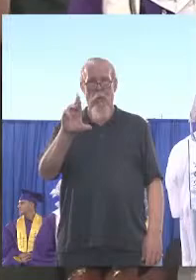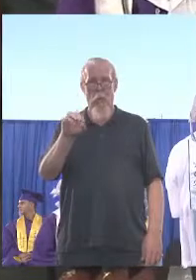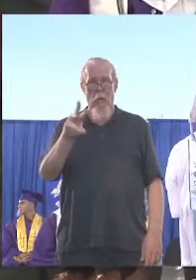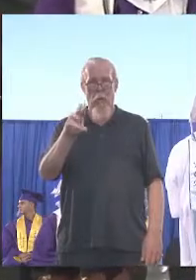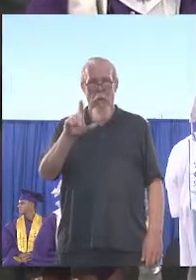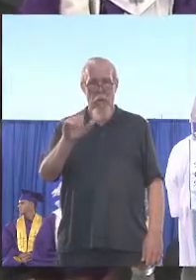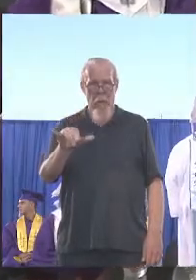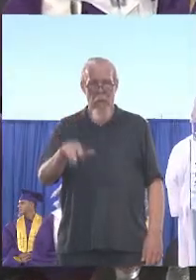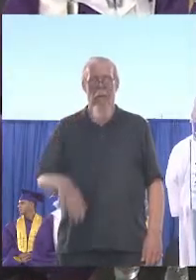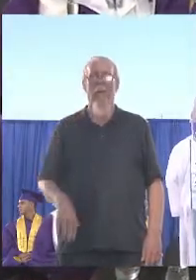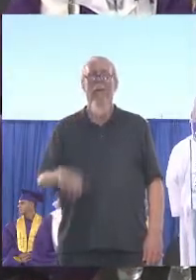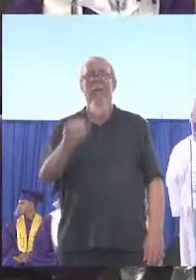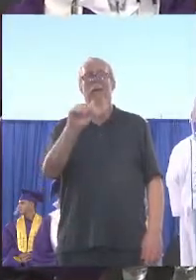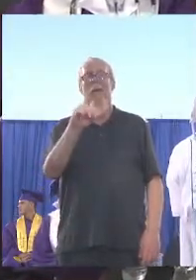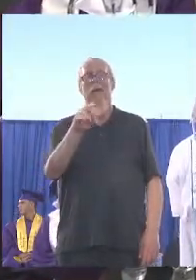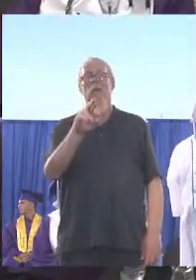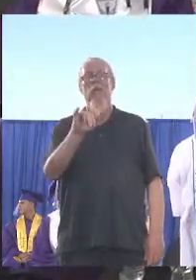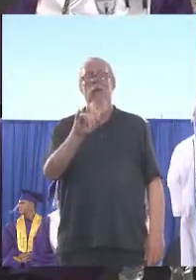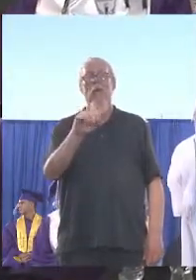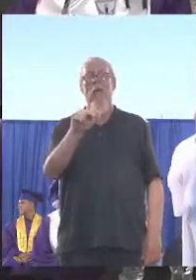Adriana M. Lopez,